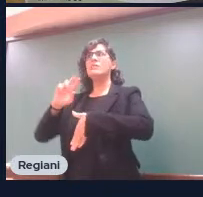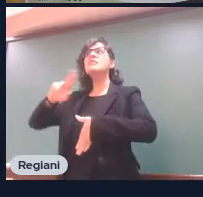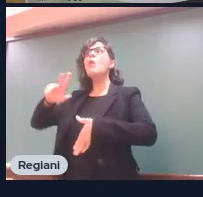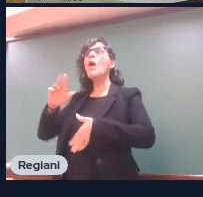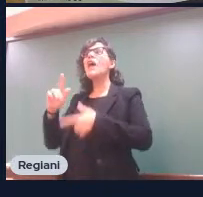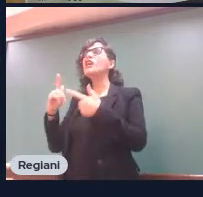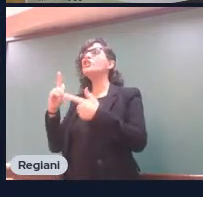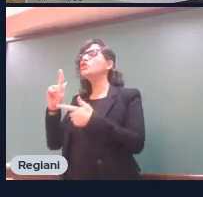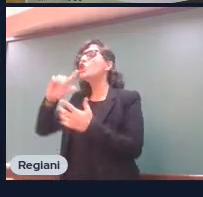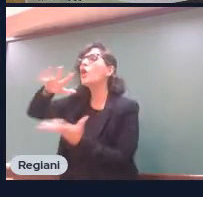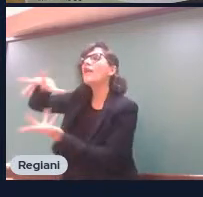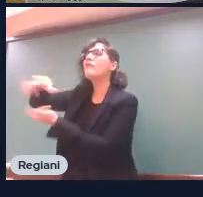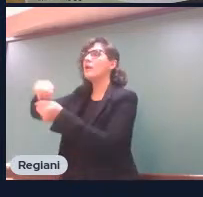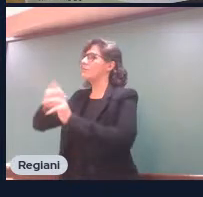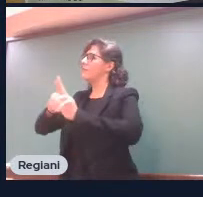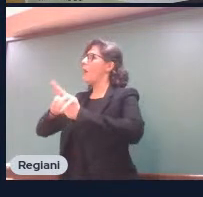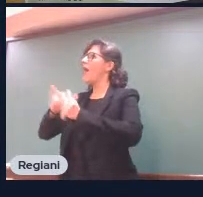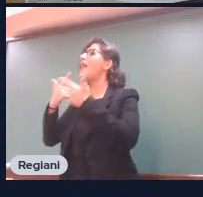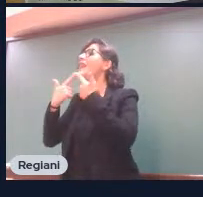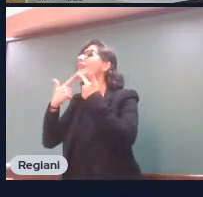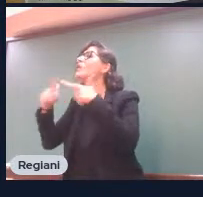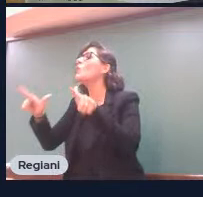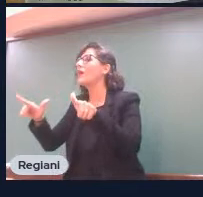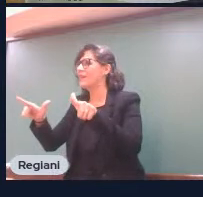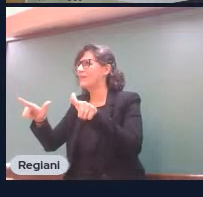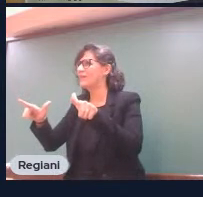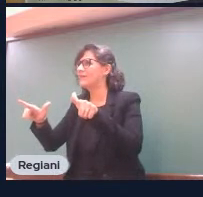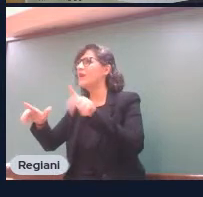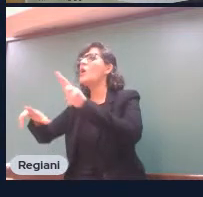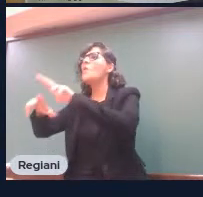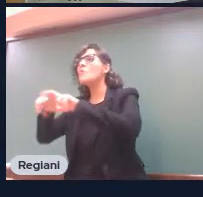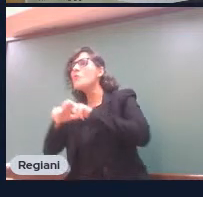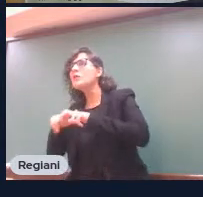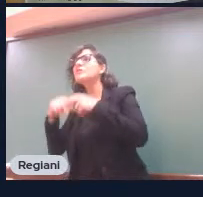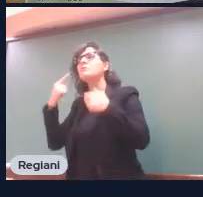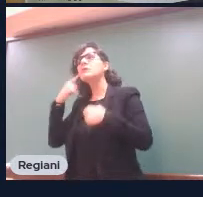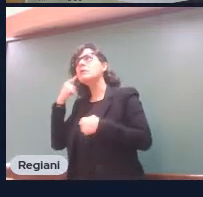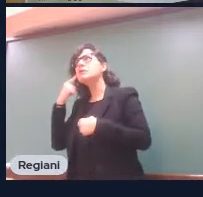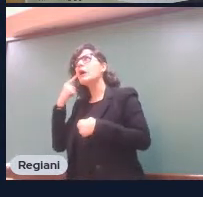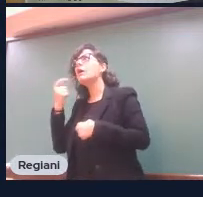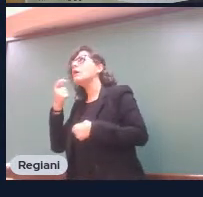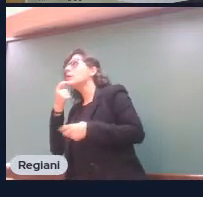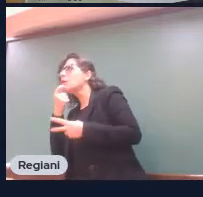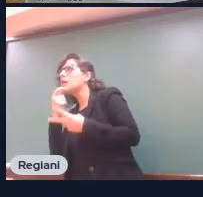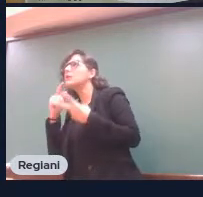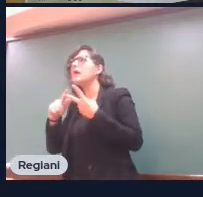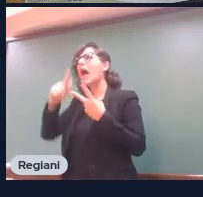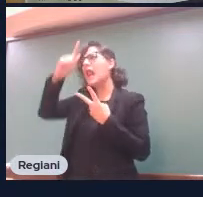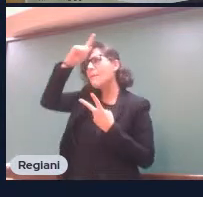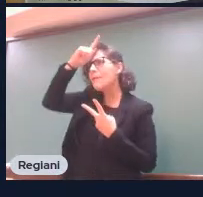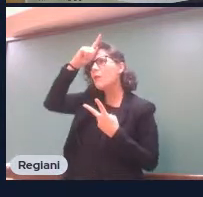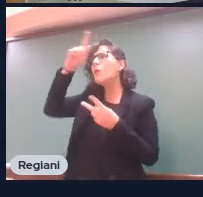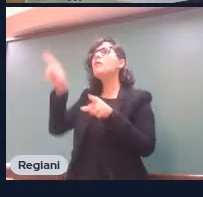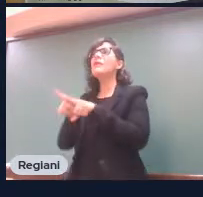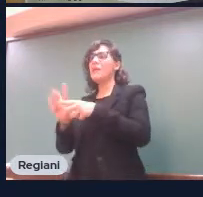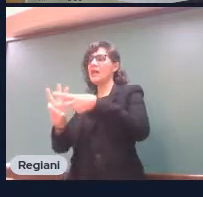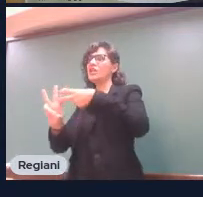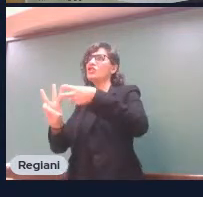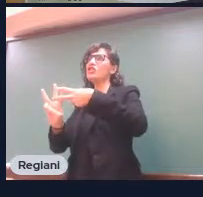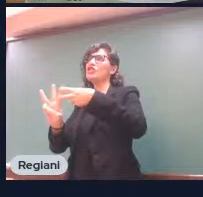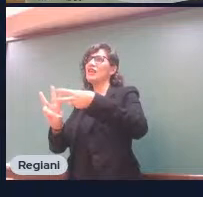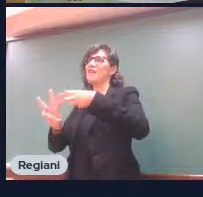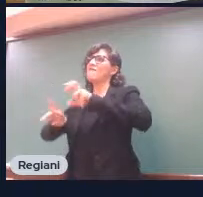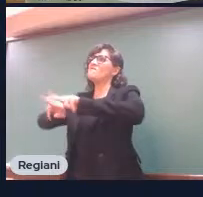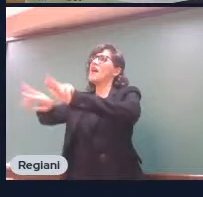a language. Because we would be missing out on varieties of English and Dutch, and the indigenous languages